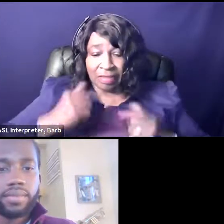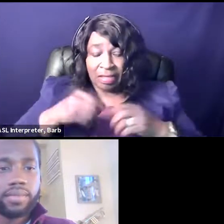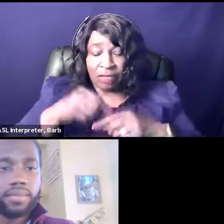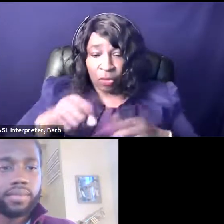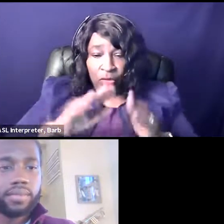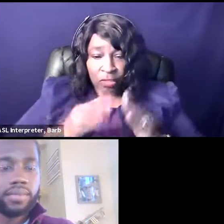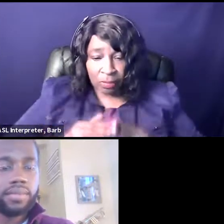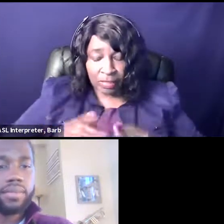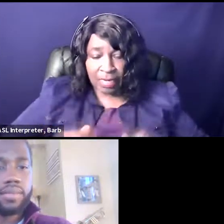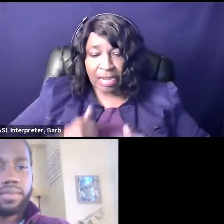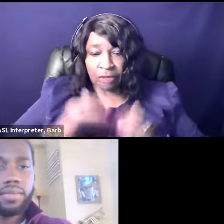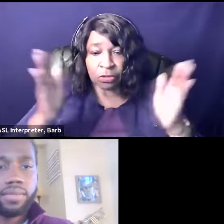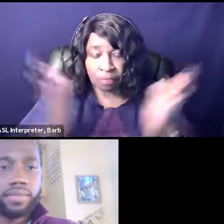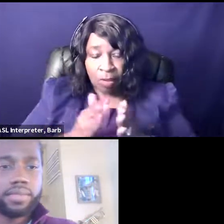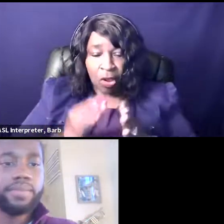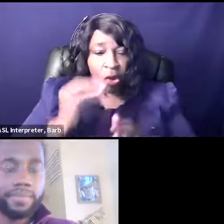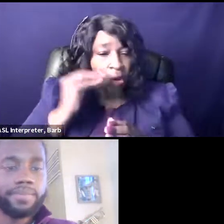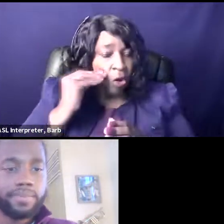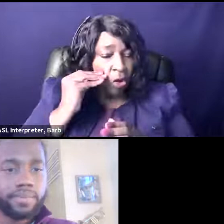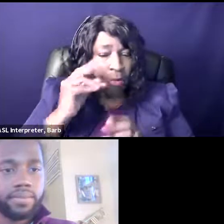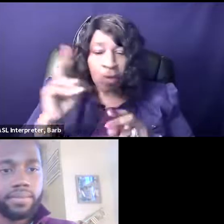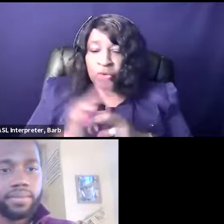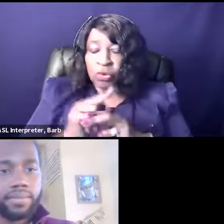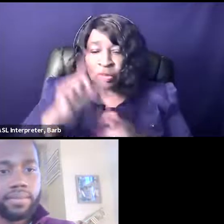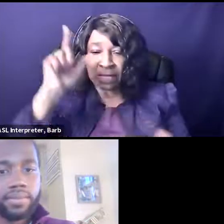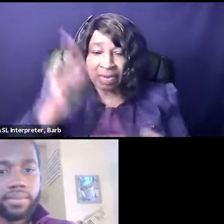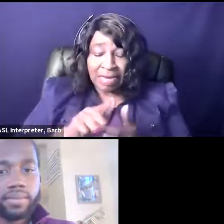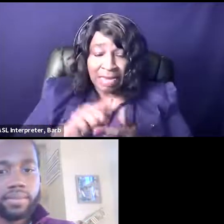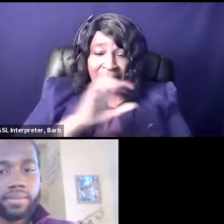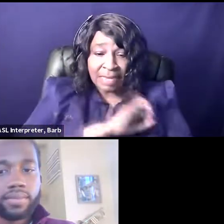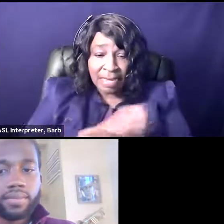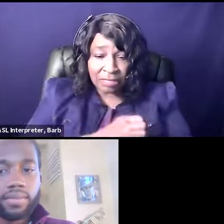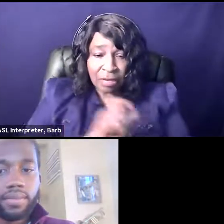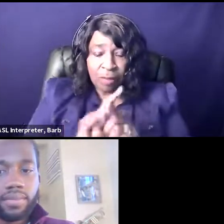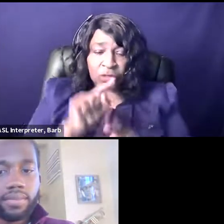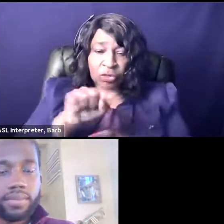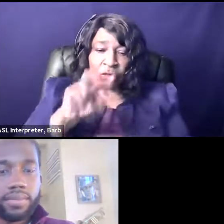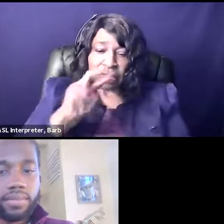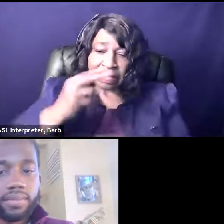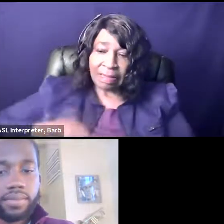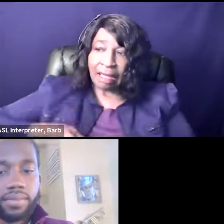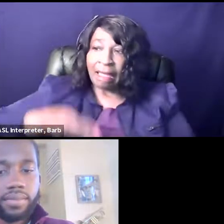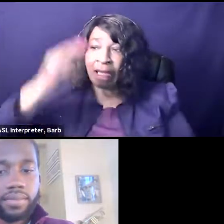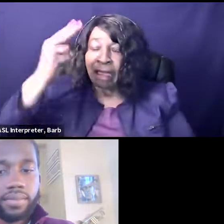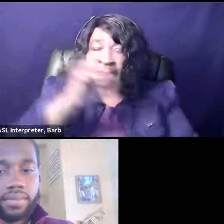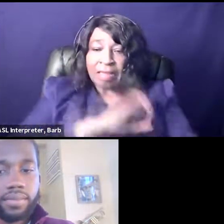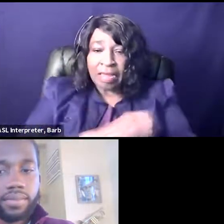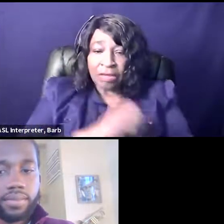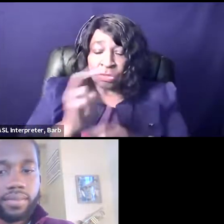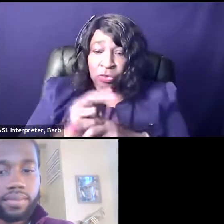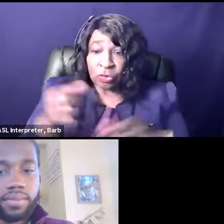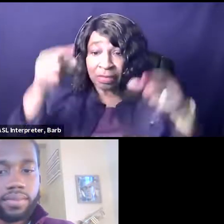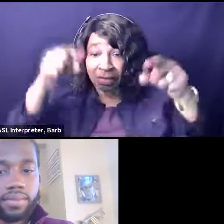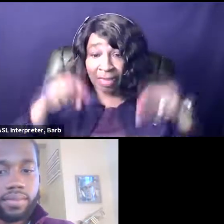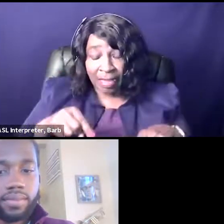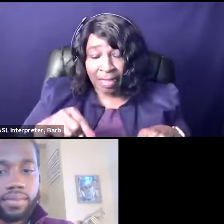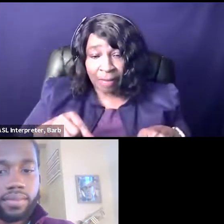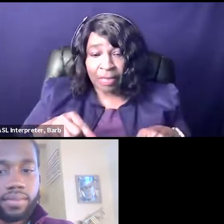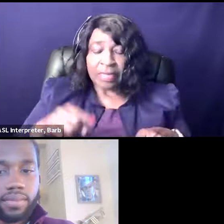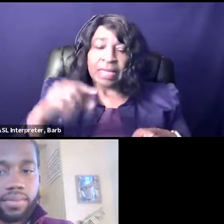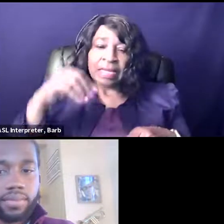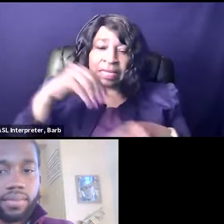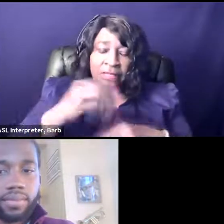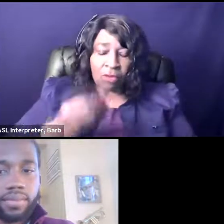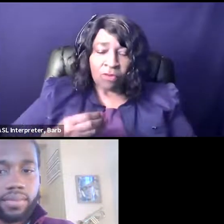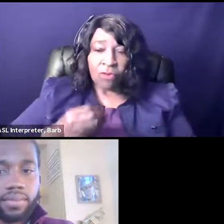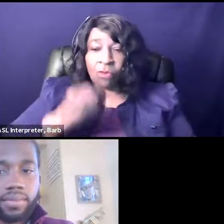smaller homes, consume less energy. But if you look at where high energy consumption occurs, it's in